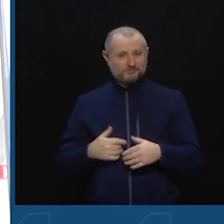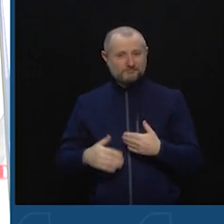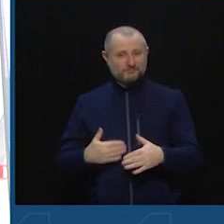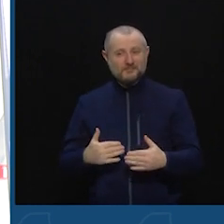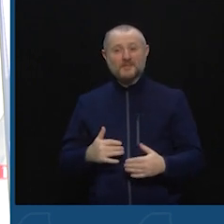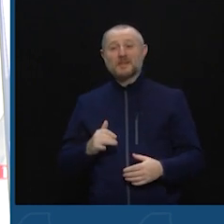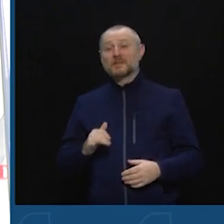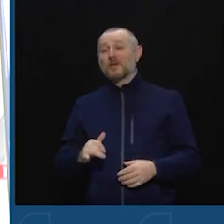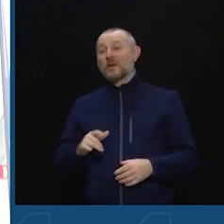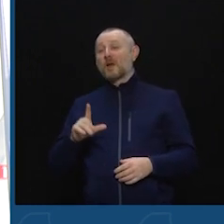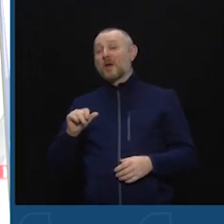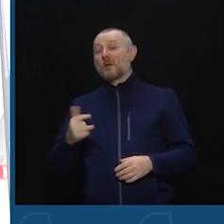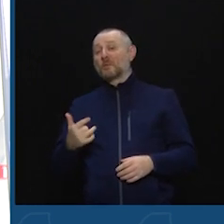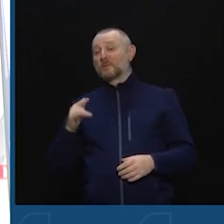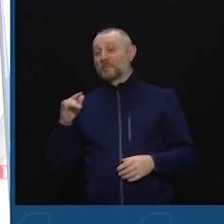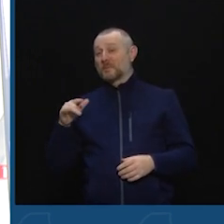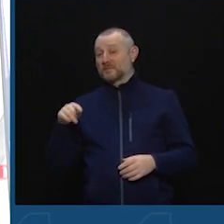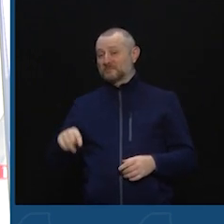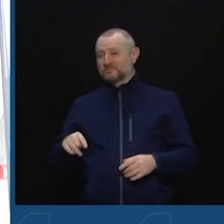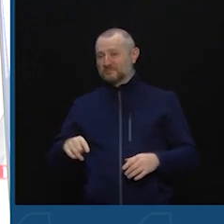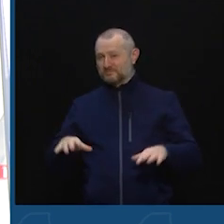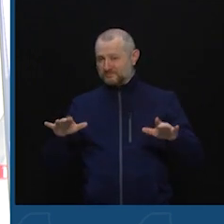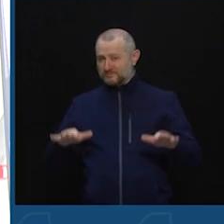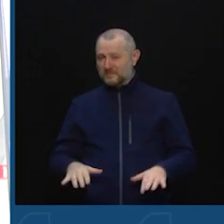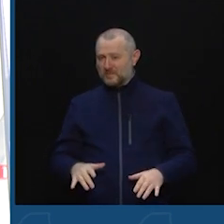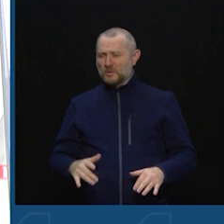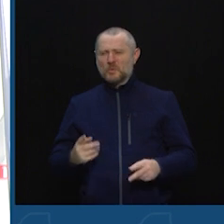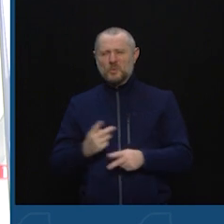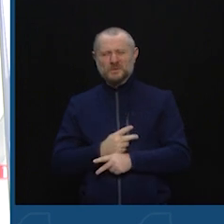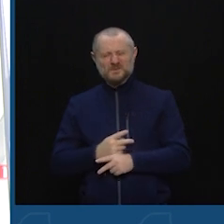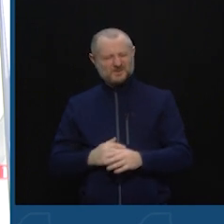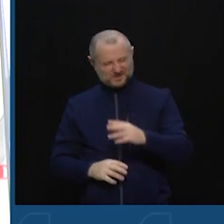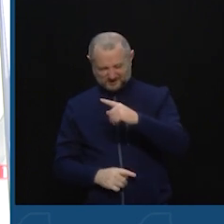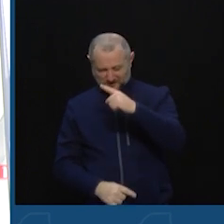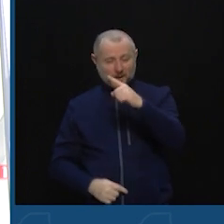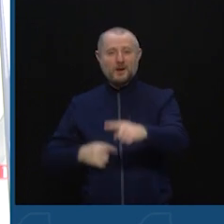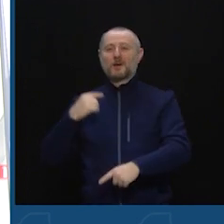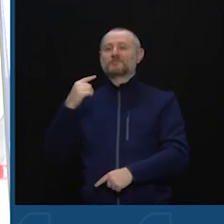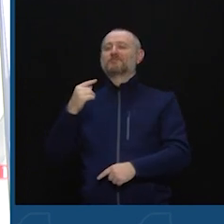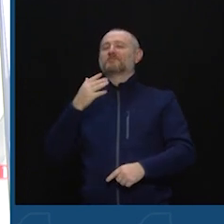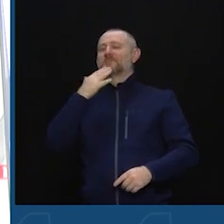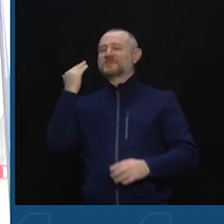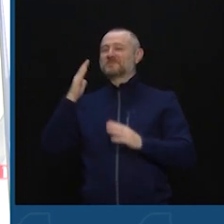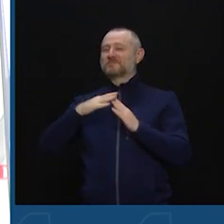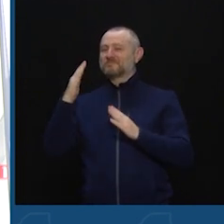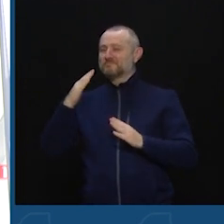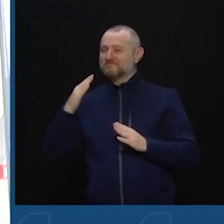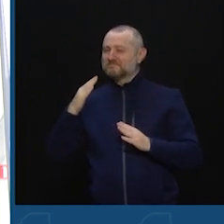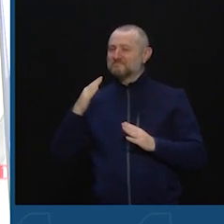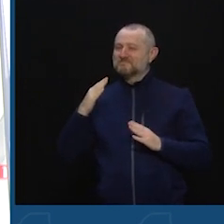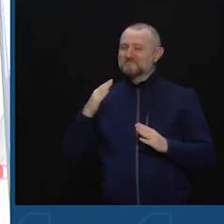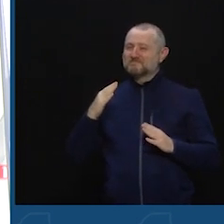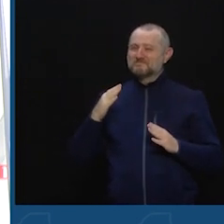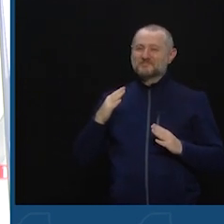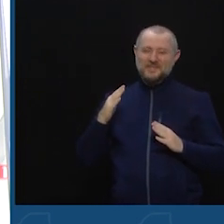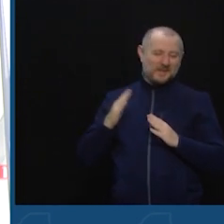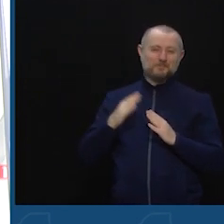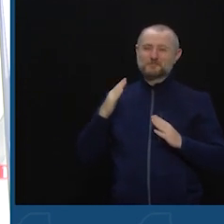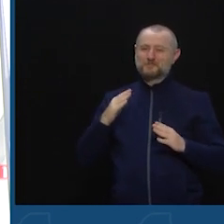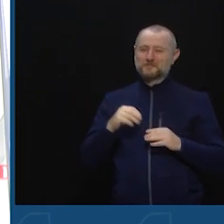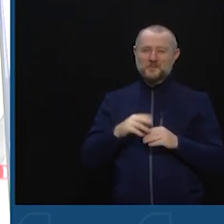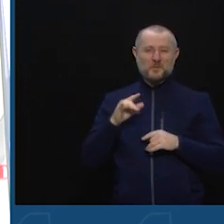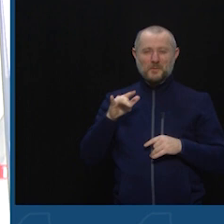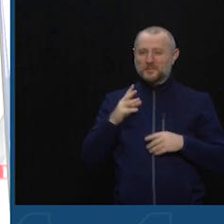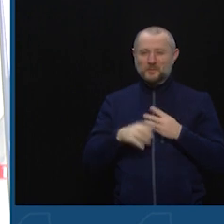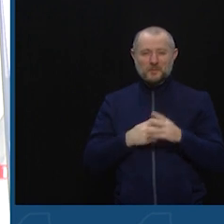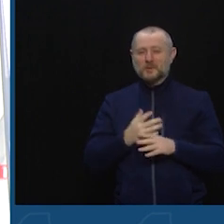to best, and it is now certifiably and indisputably world-class. I do want to thank especially our private partners